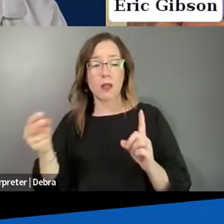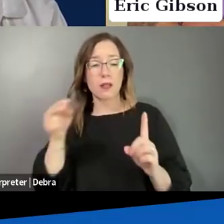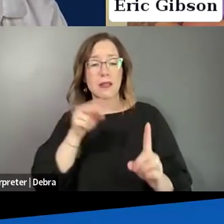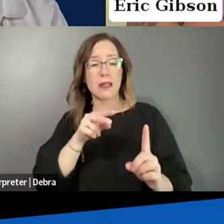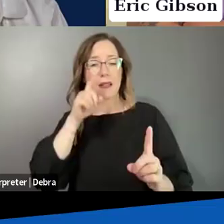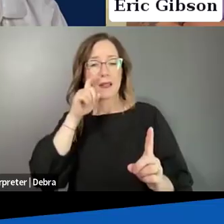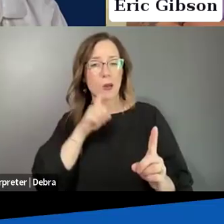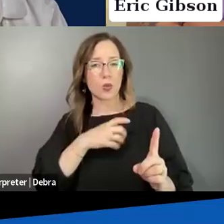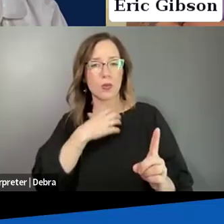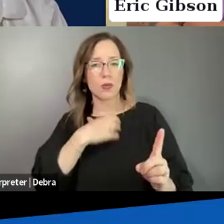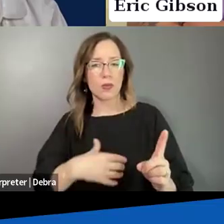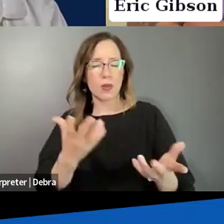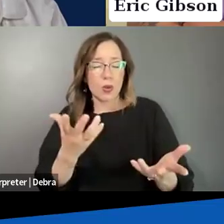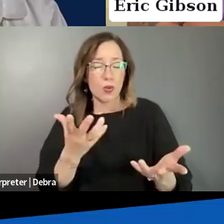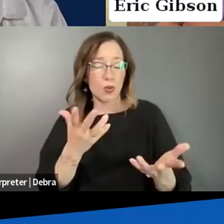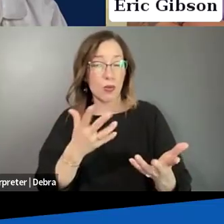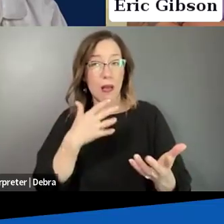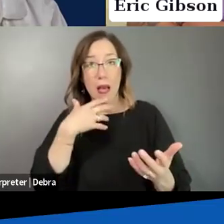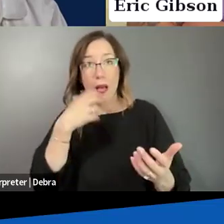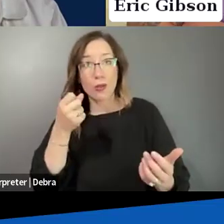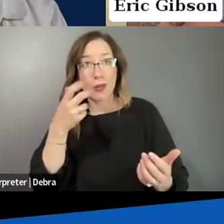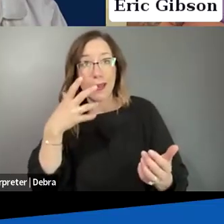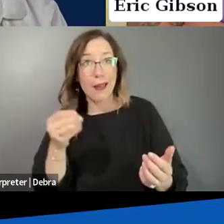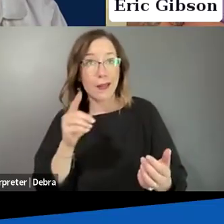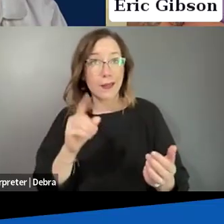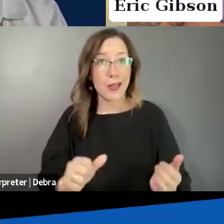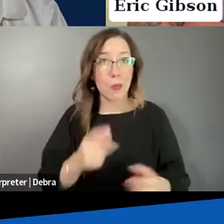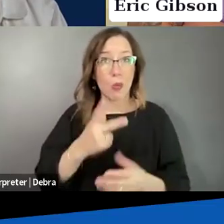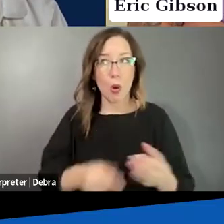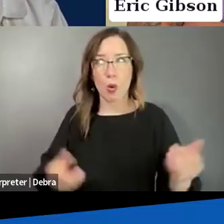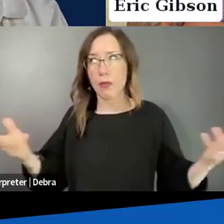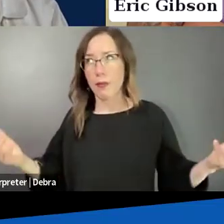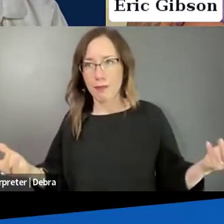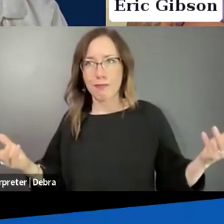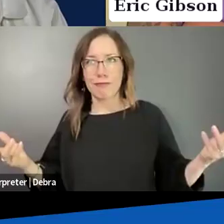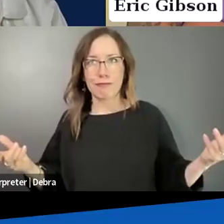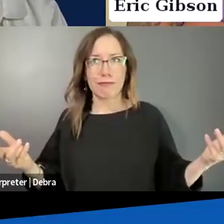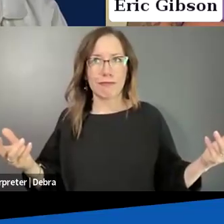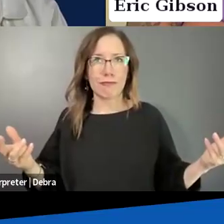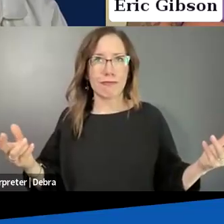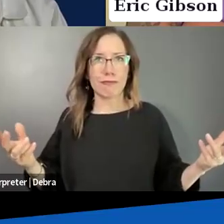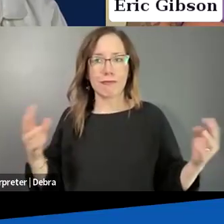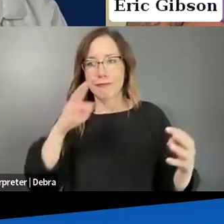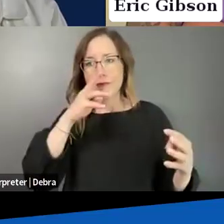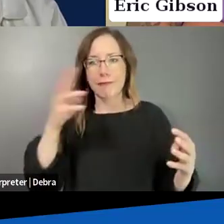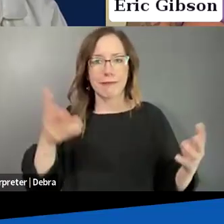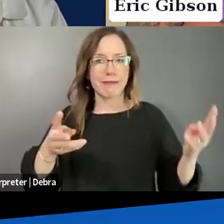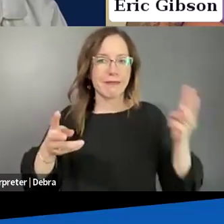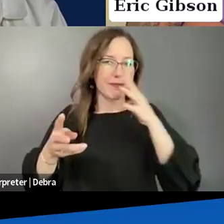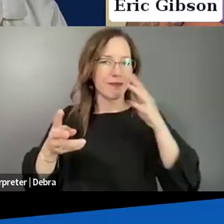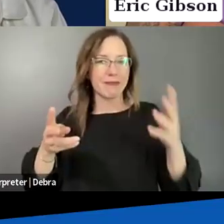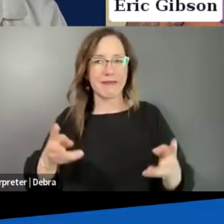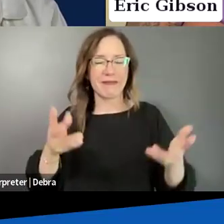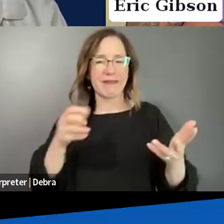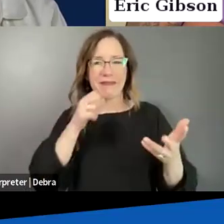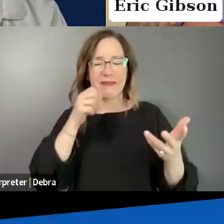way. So if you're elderly and disabled, you're like kind of, you know, even more